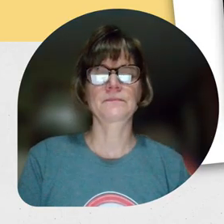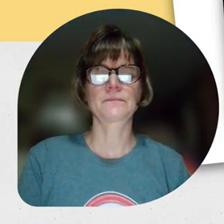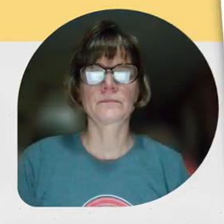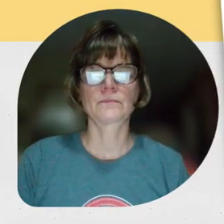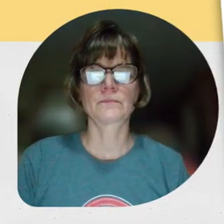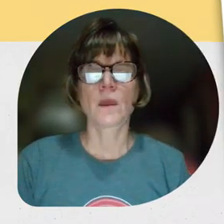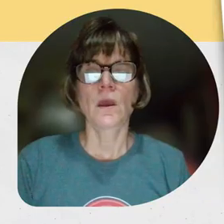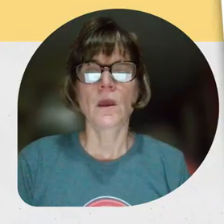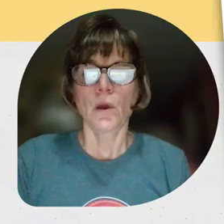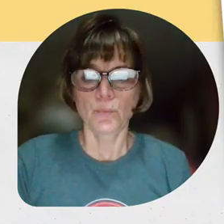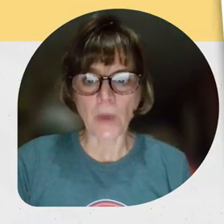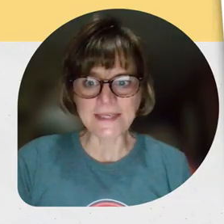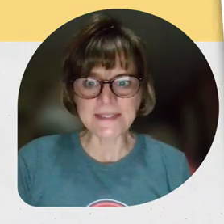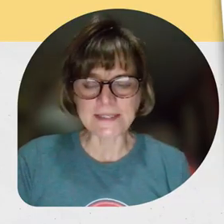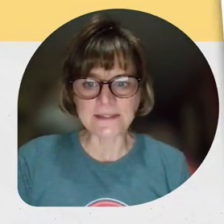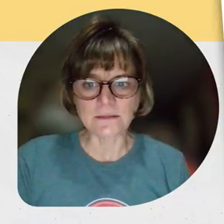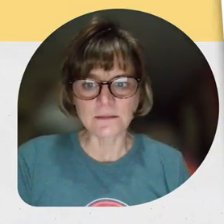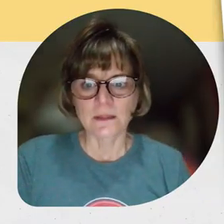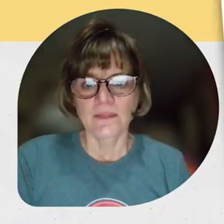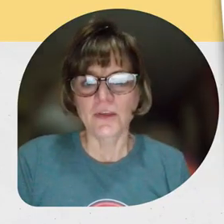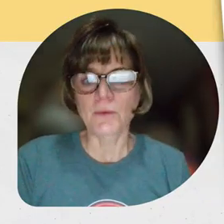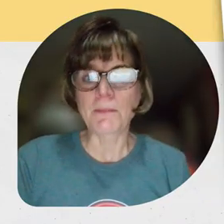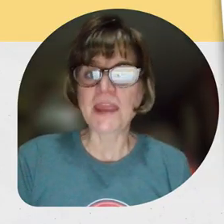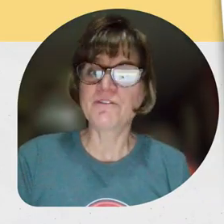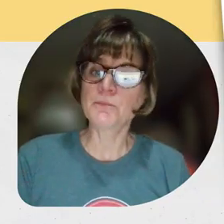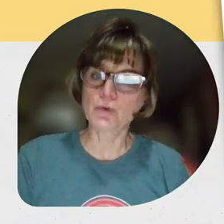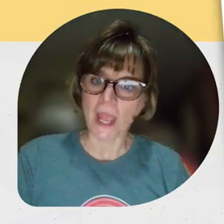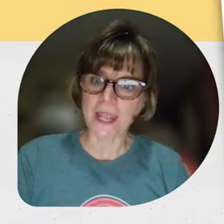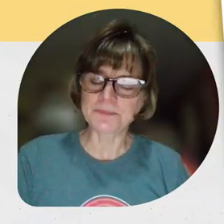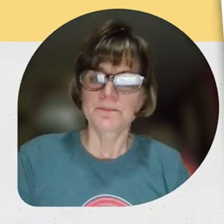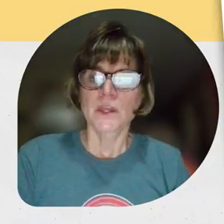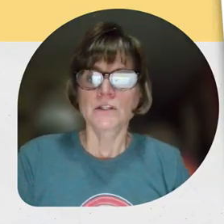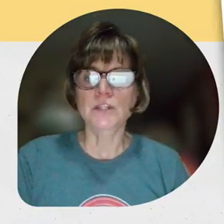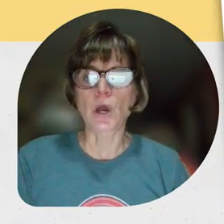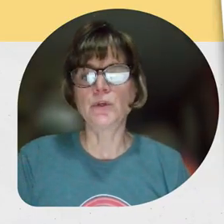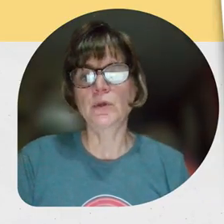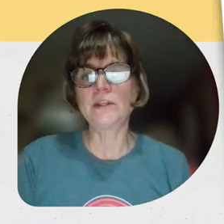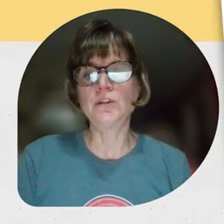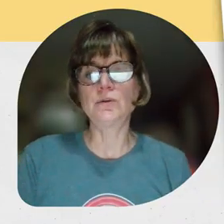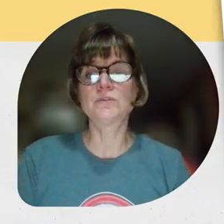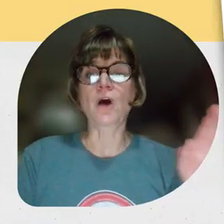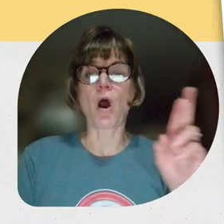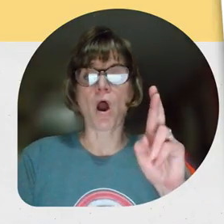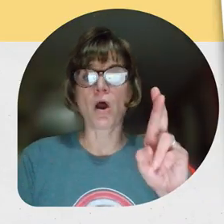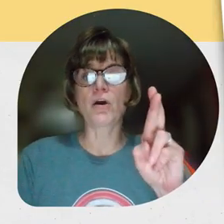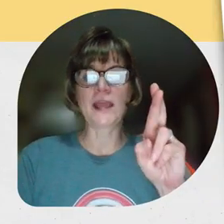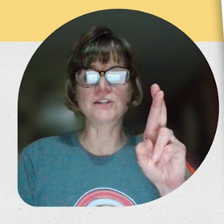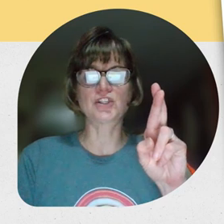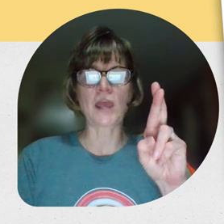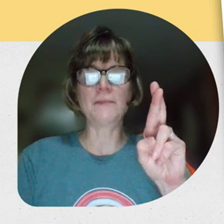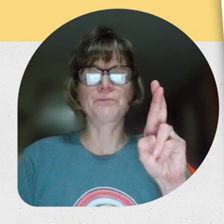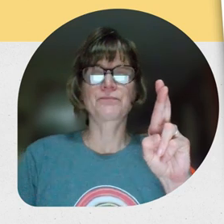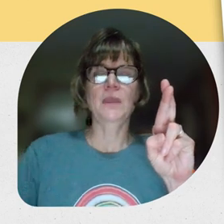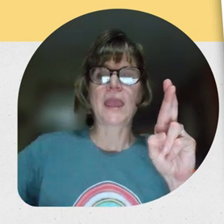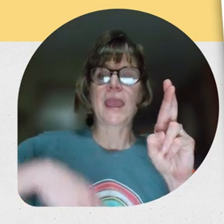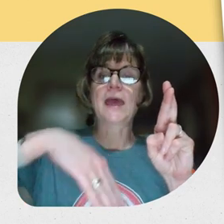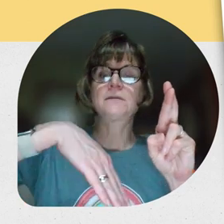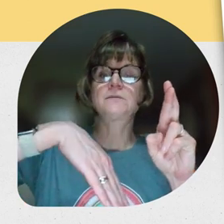Raisins. They're made from grapes, So you can use the R hand